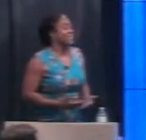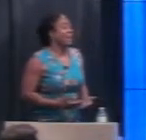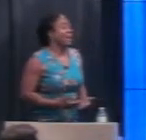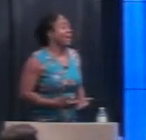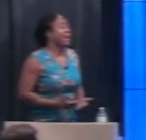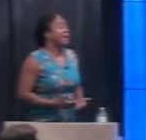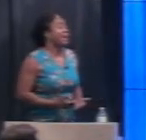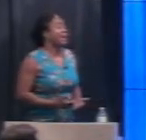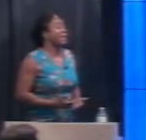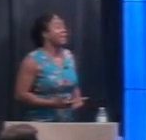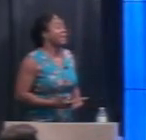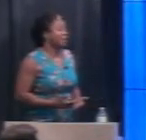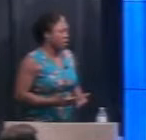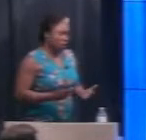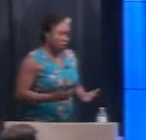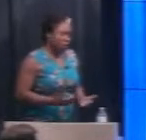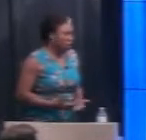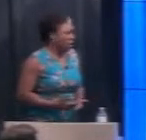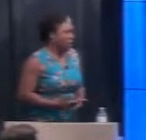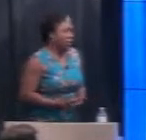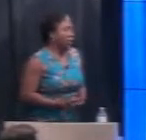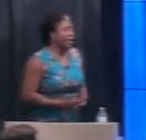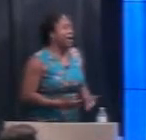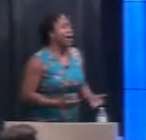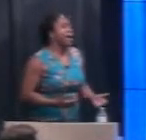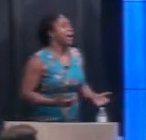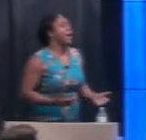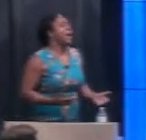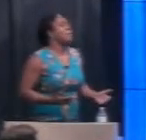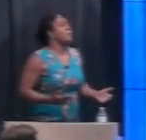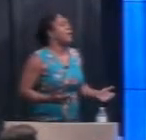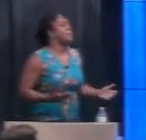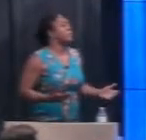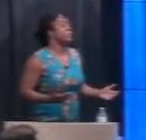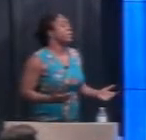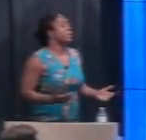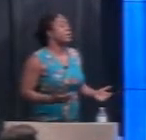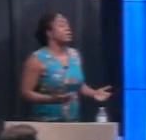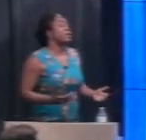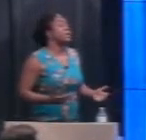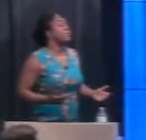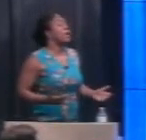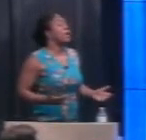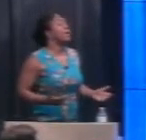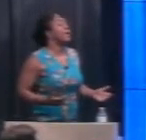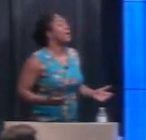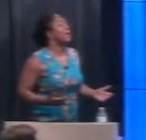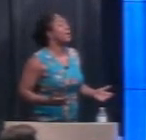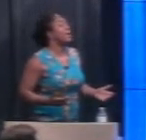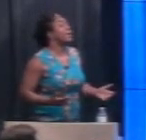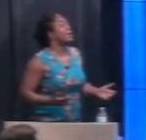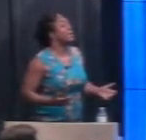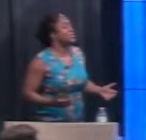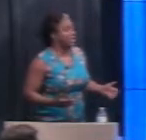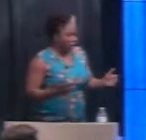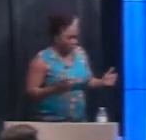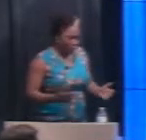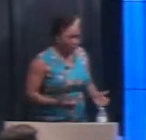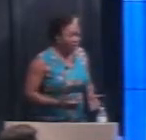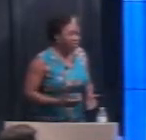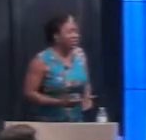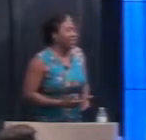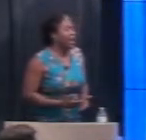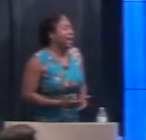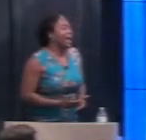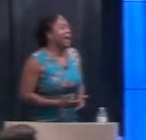perilous fight o'er the ramparts we watched